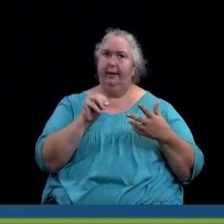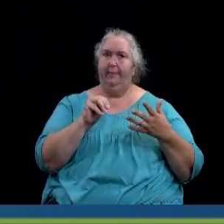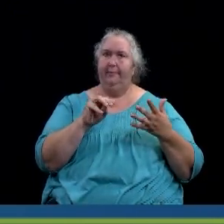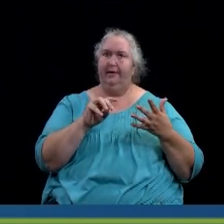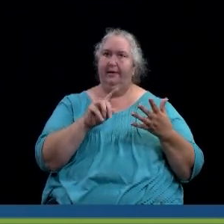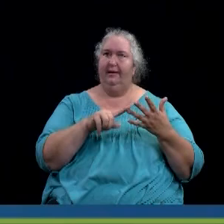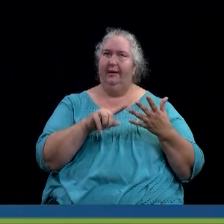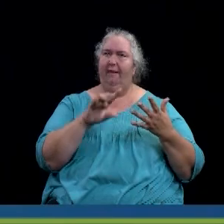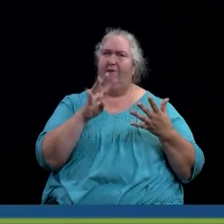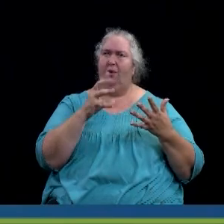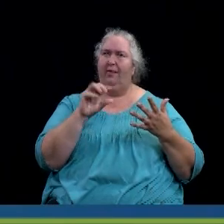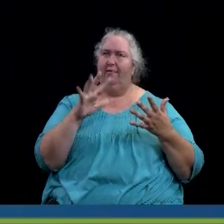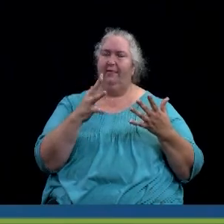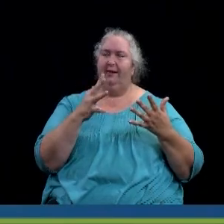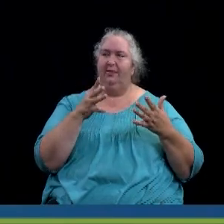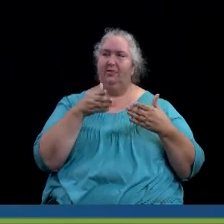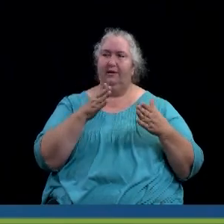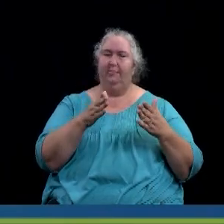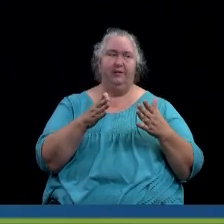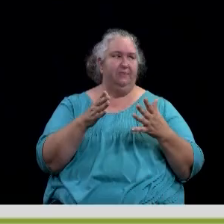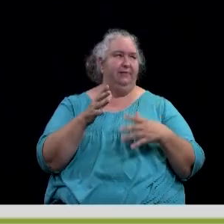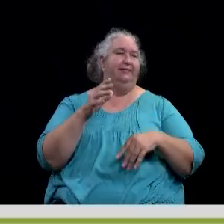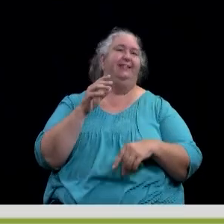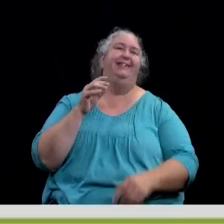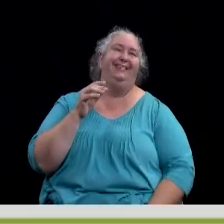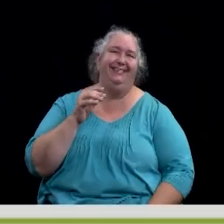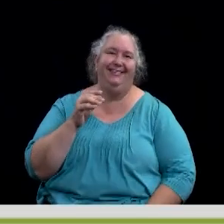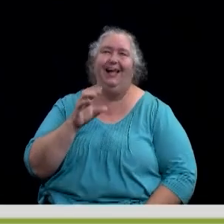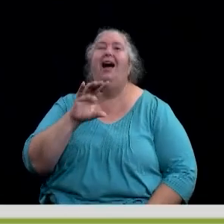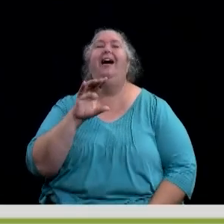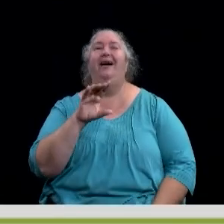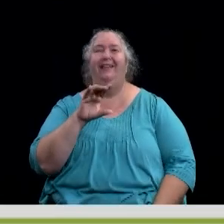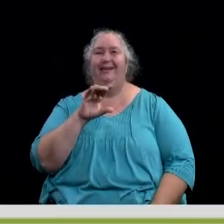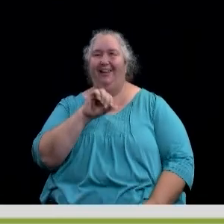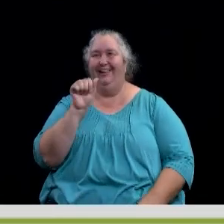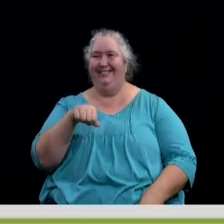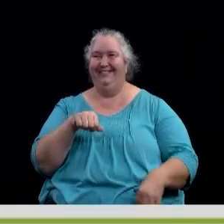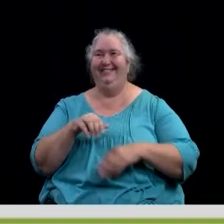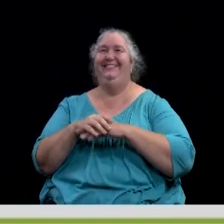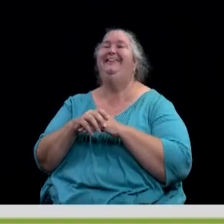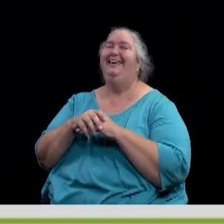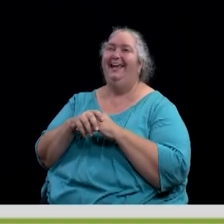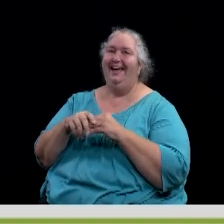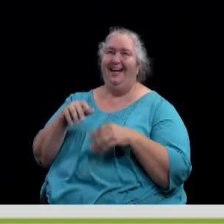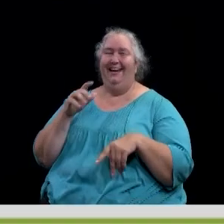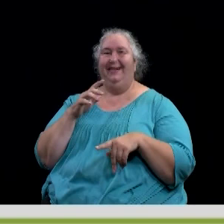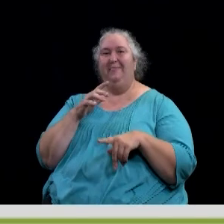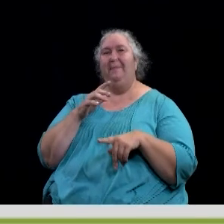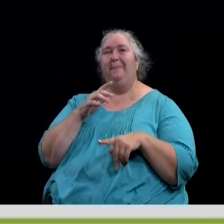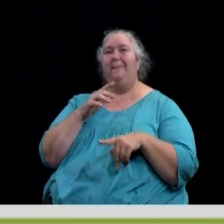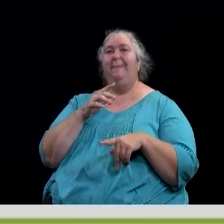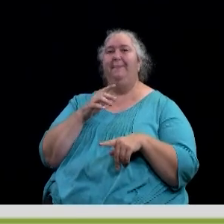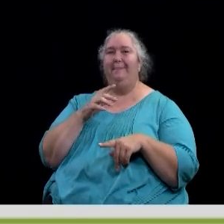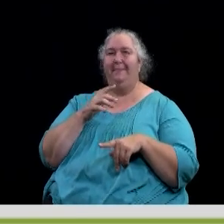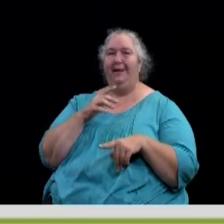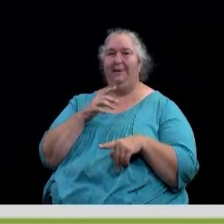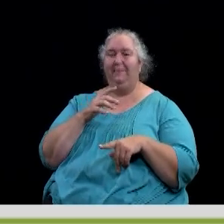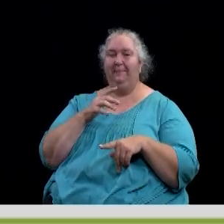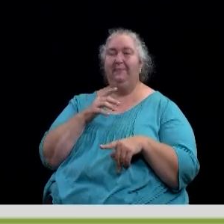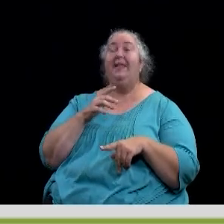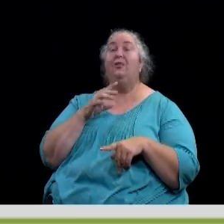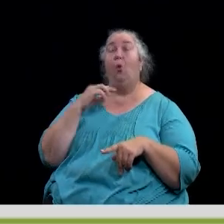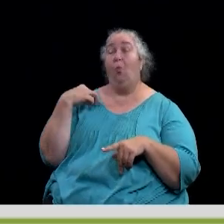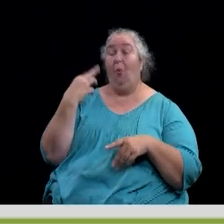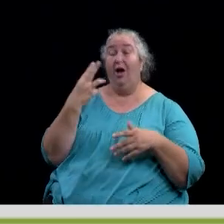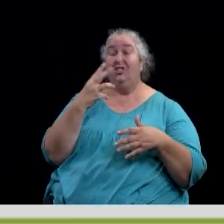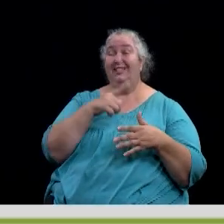bulk of the local traffic into the heart of our city. The Washington Avenue Conversion Project. This project